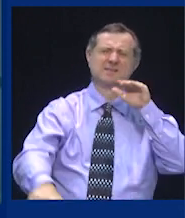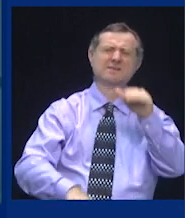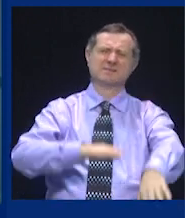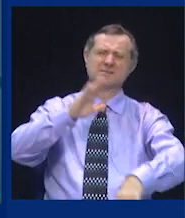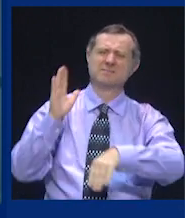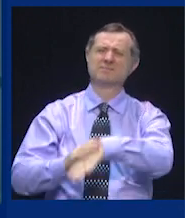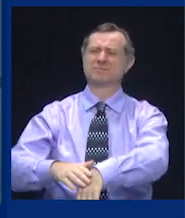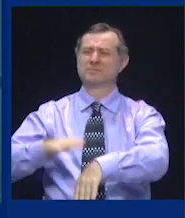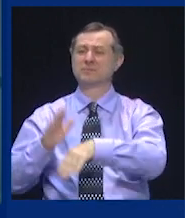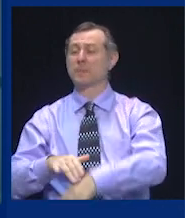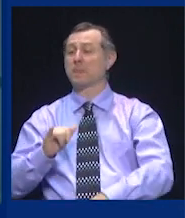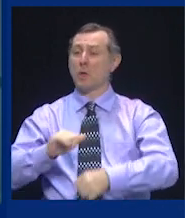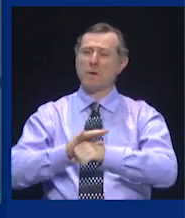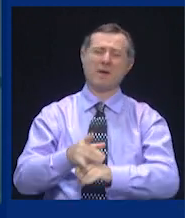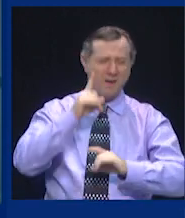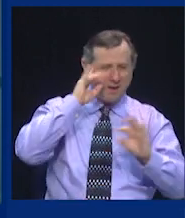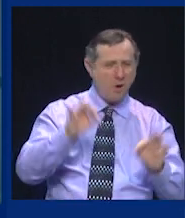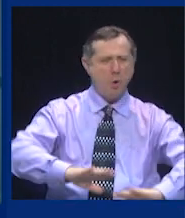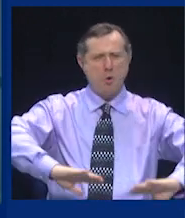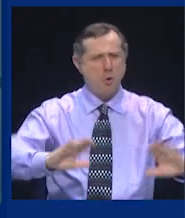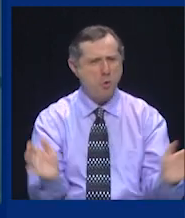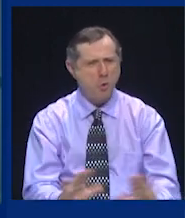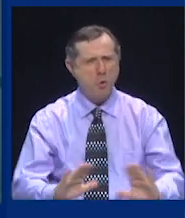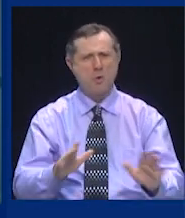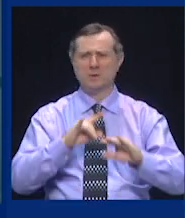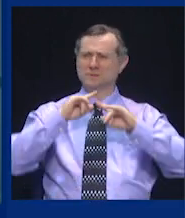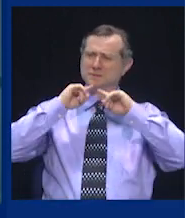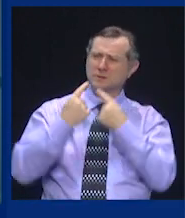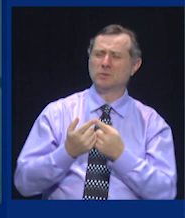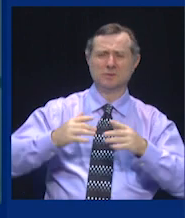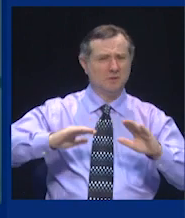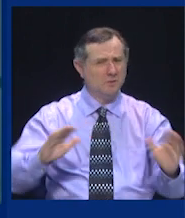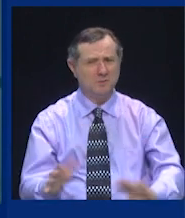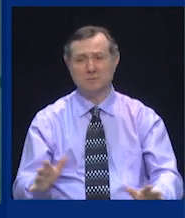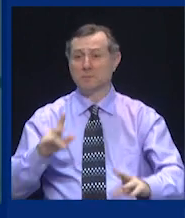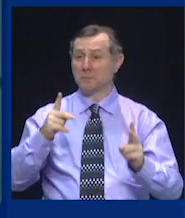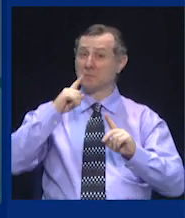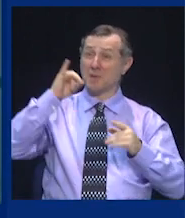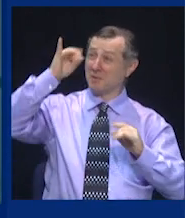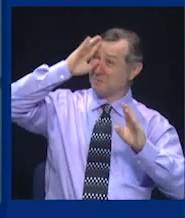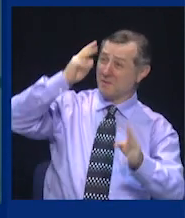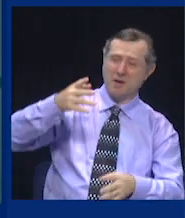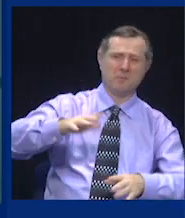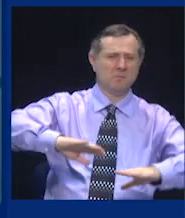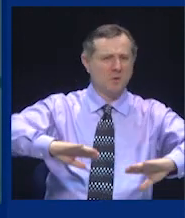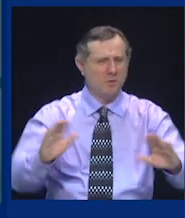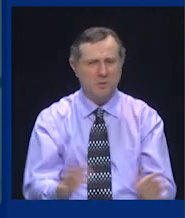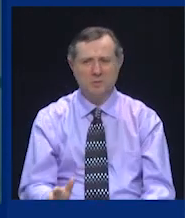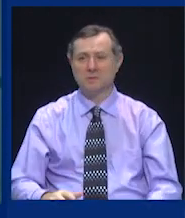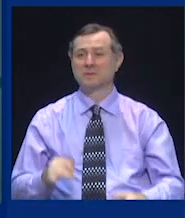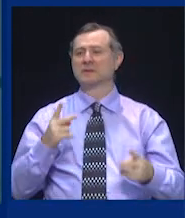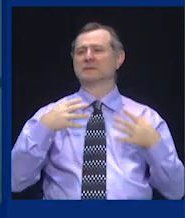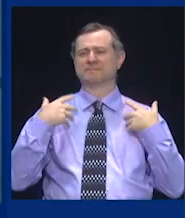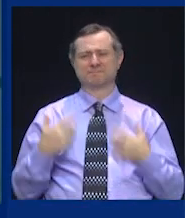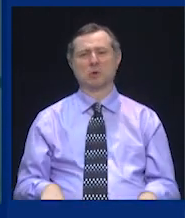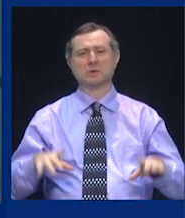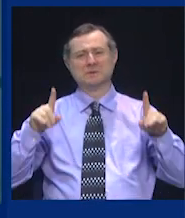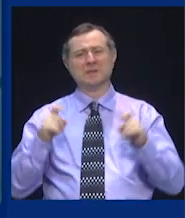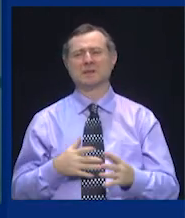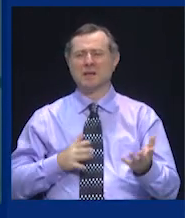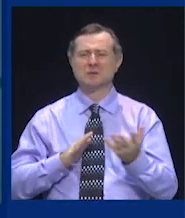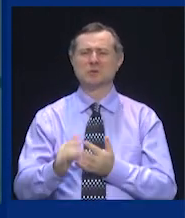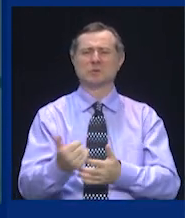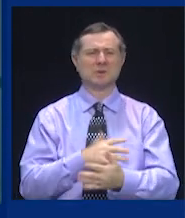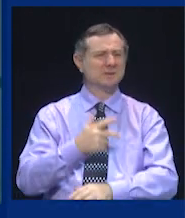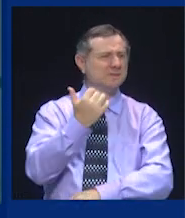made up and it's a problem and nobody really tested this, and incentivize the